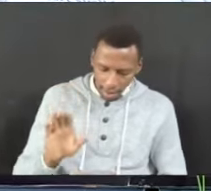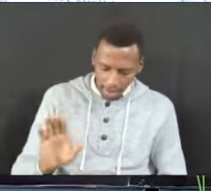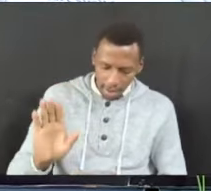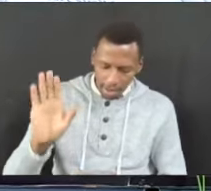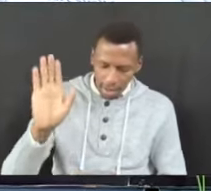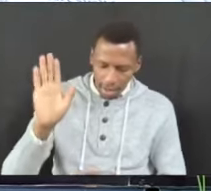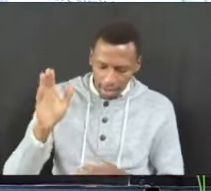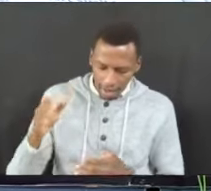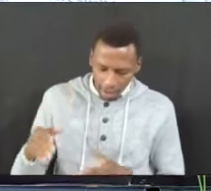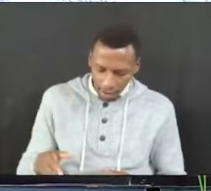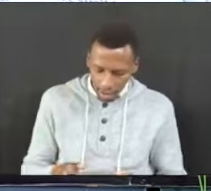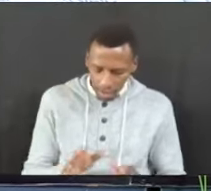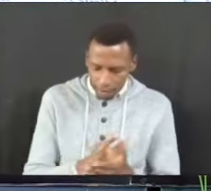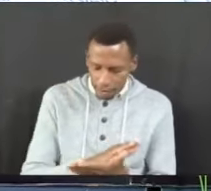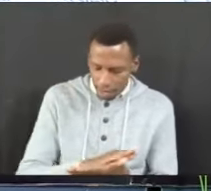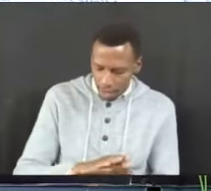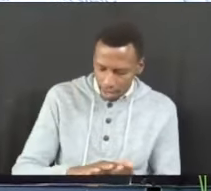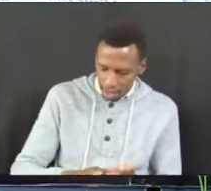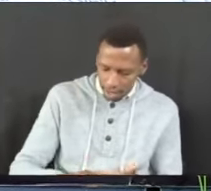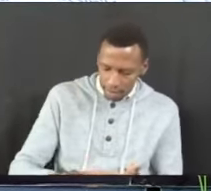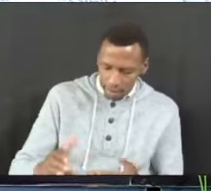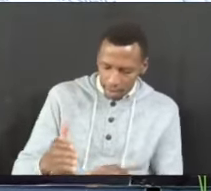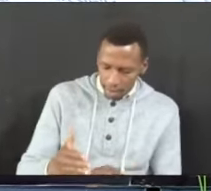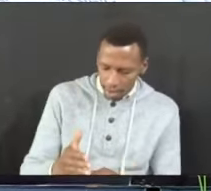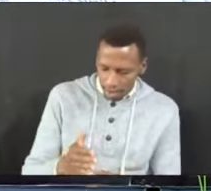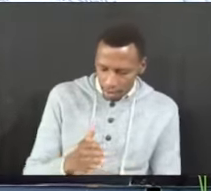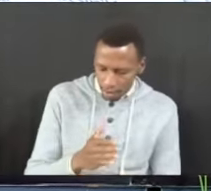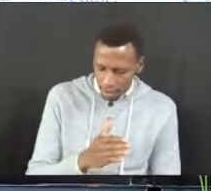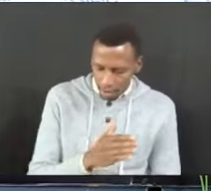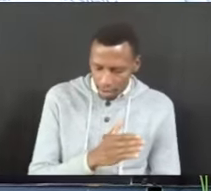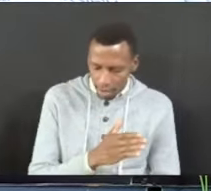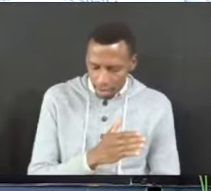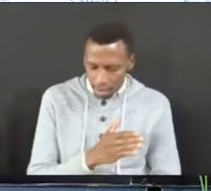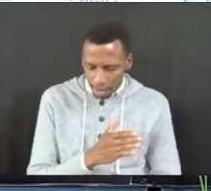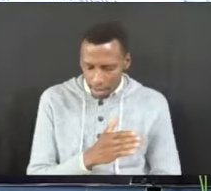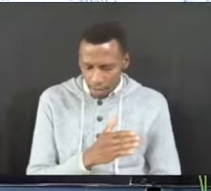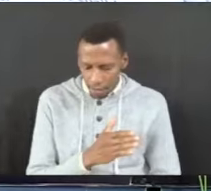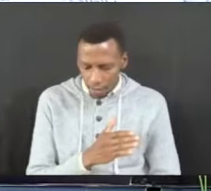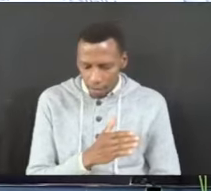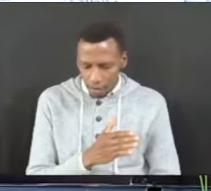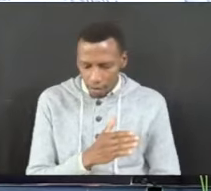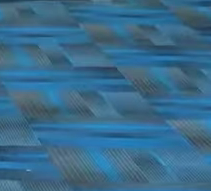make thy way plain